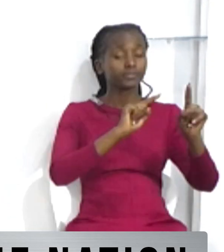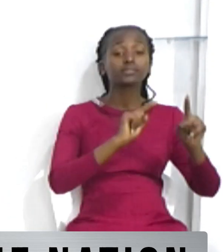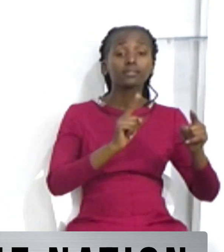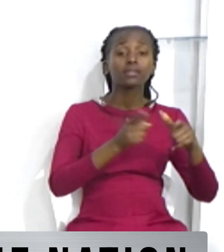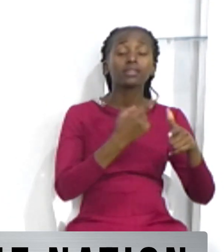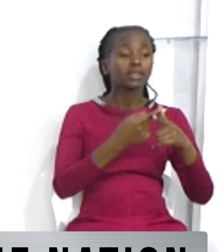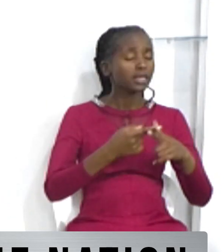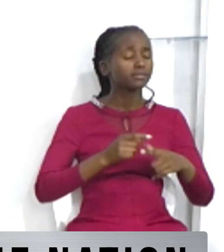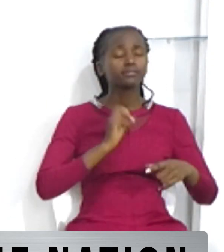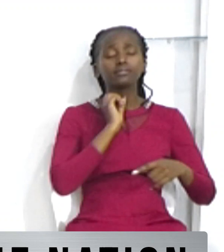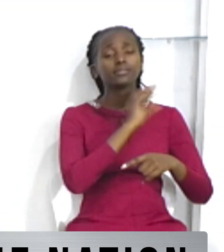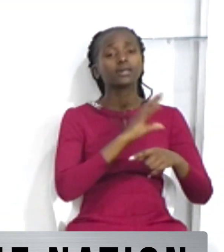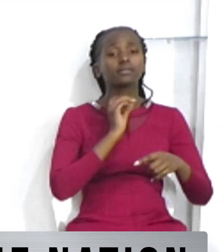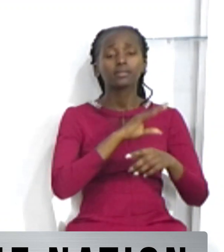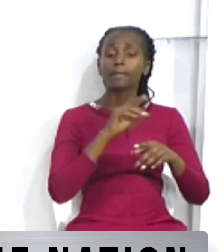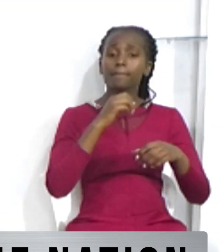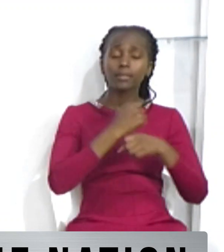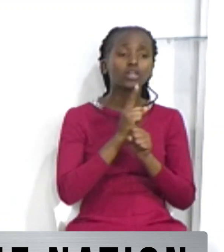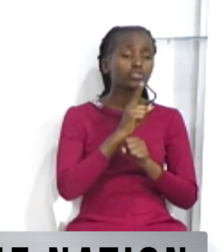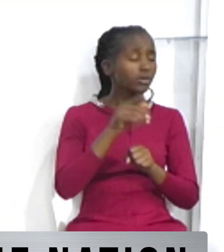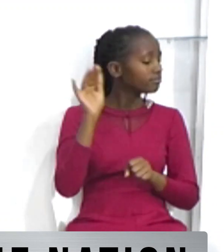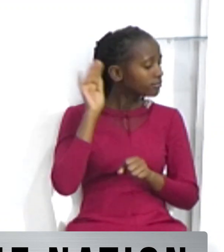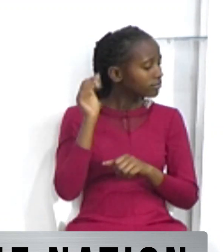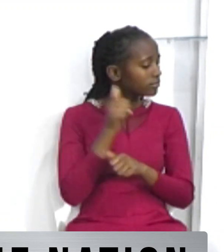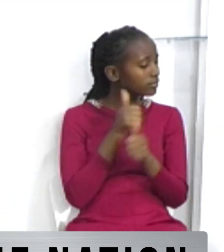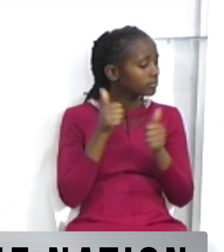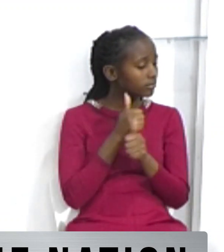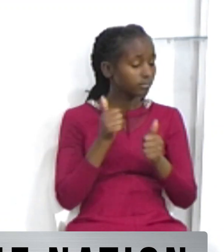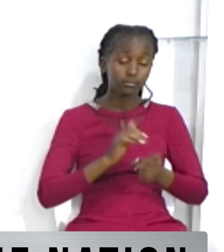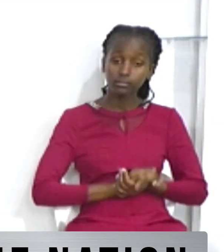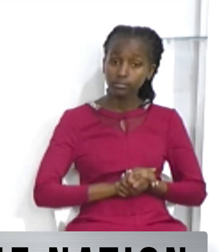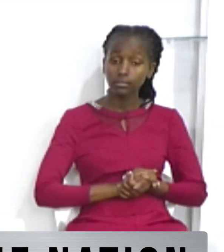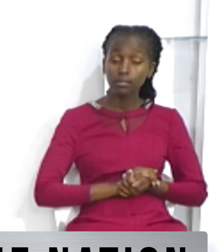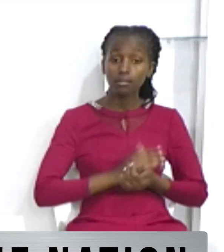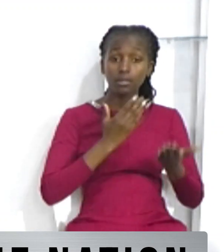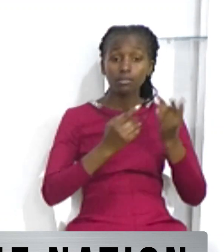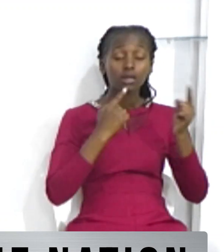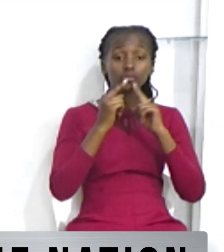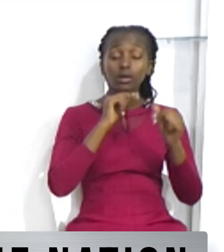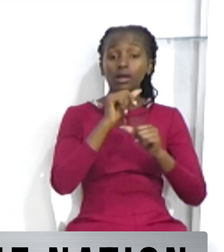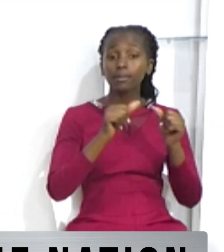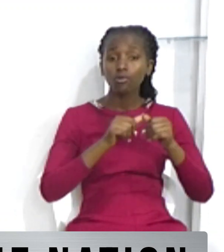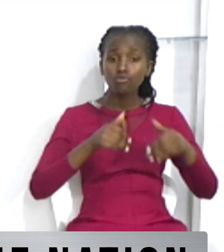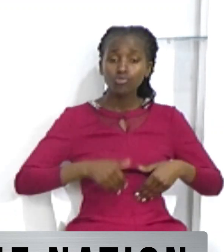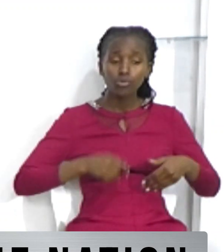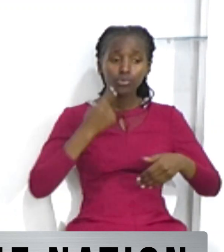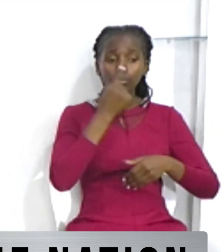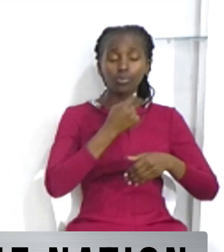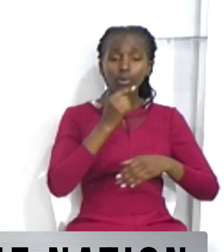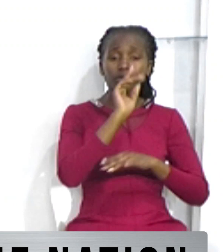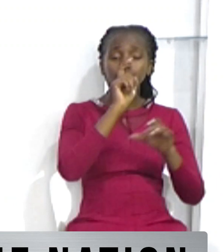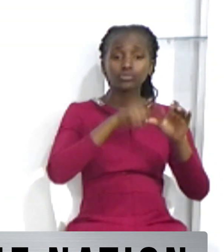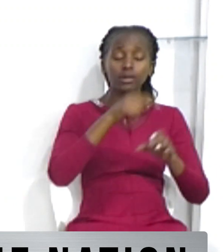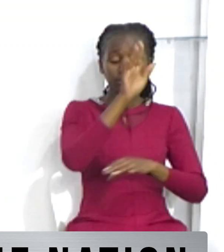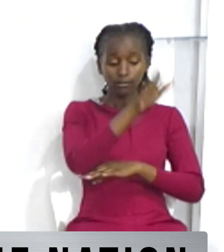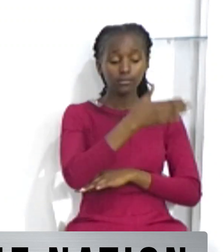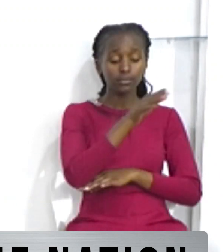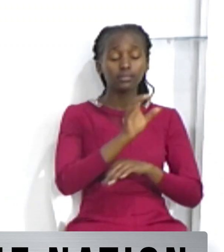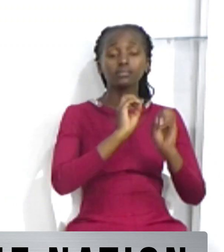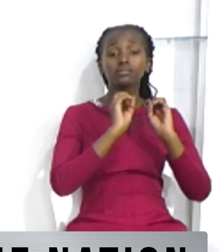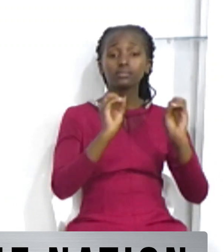be listened. I'm not talking about the youth in parliament. I'm talking about